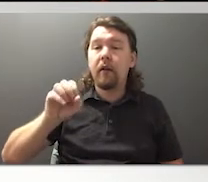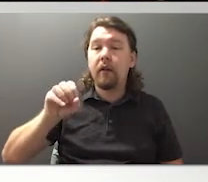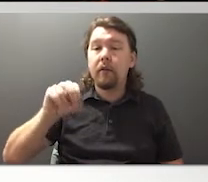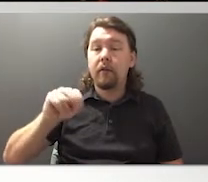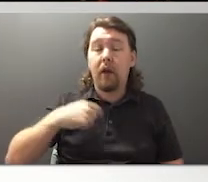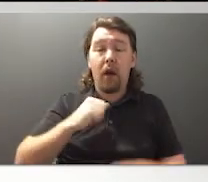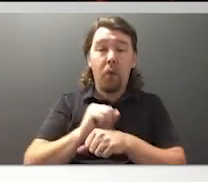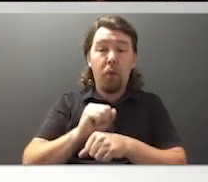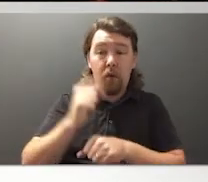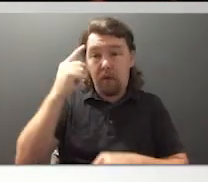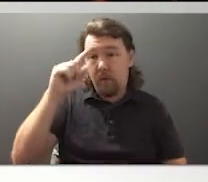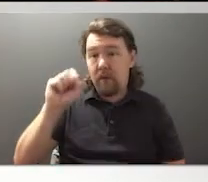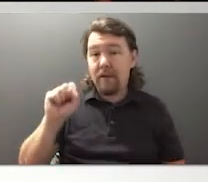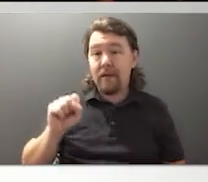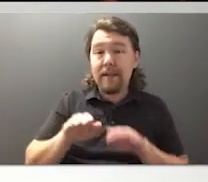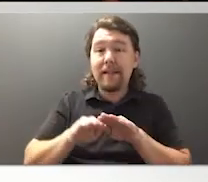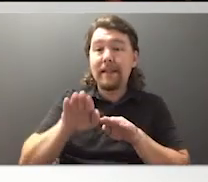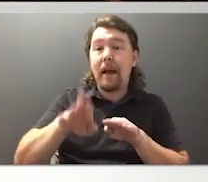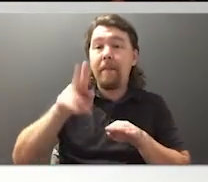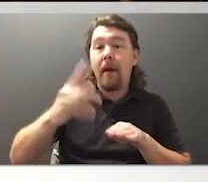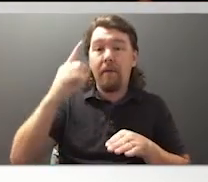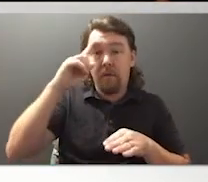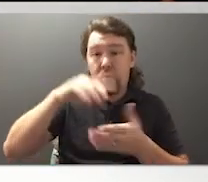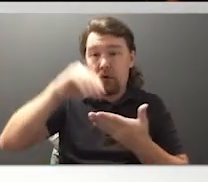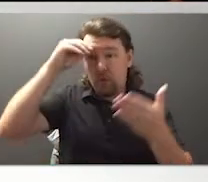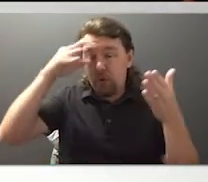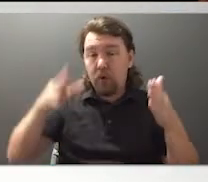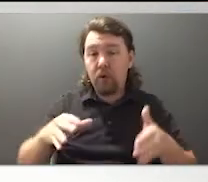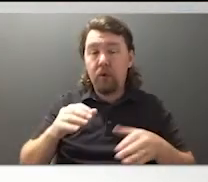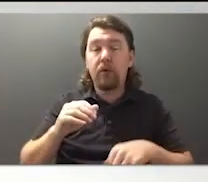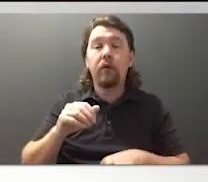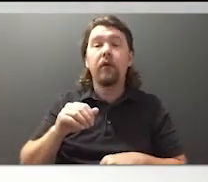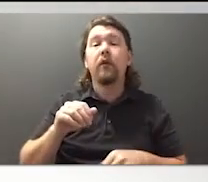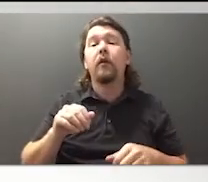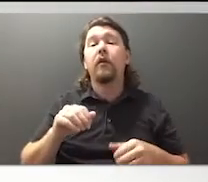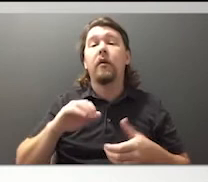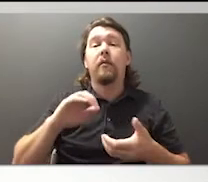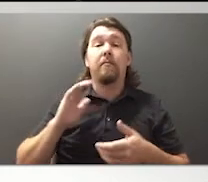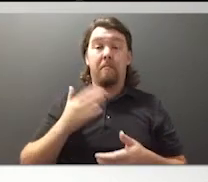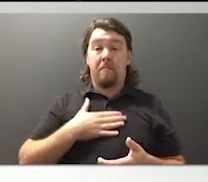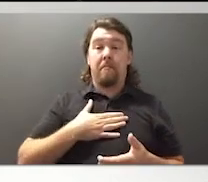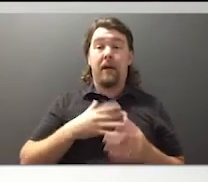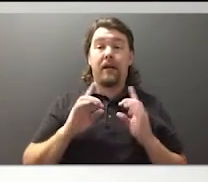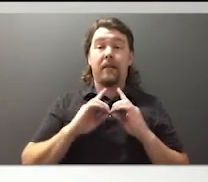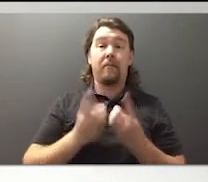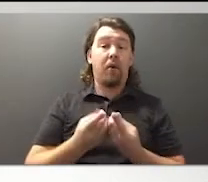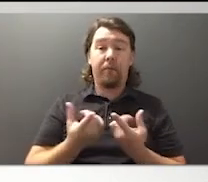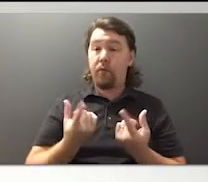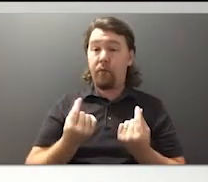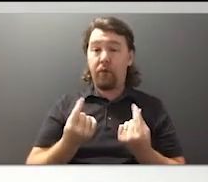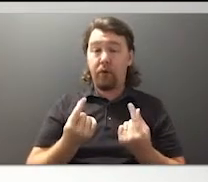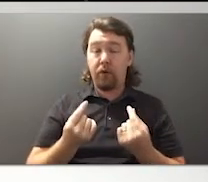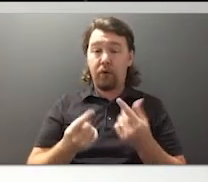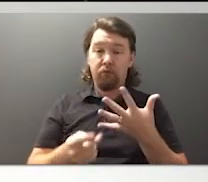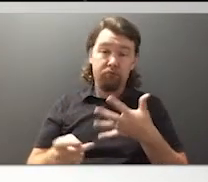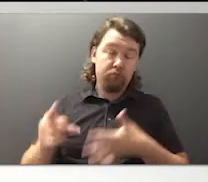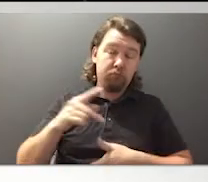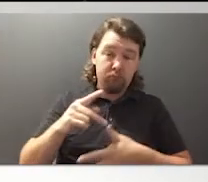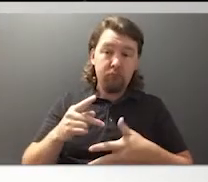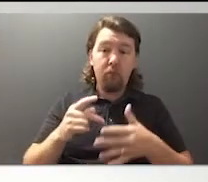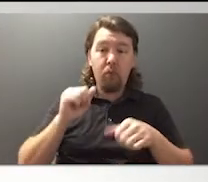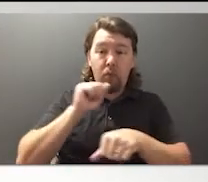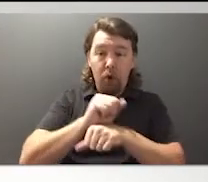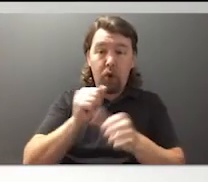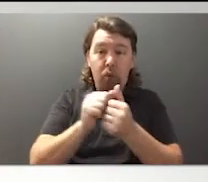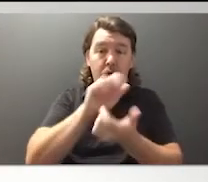I work in the Office of Student Learning and Partner Success. What our department does primarily is we have been working with schools